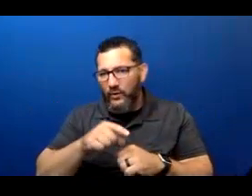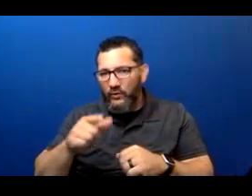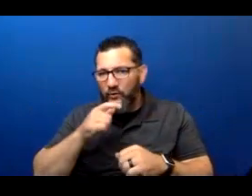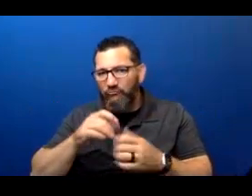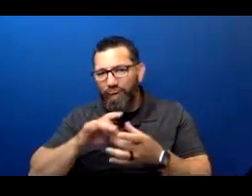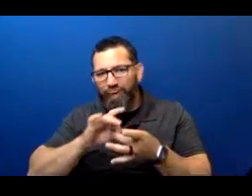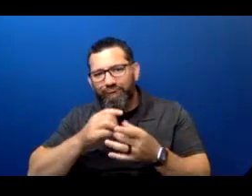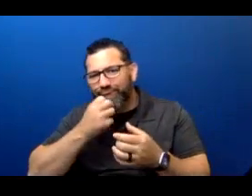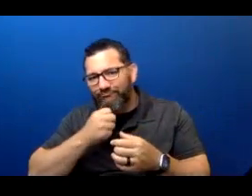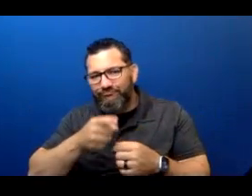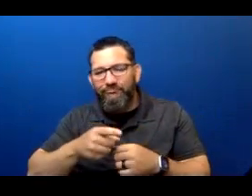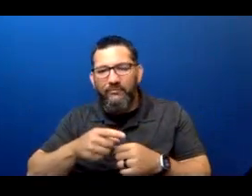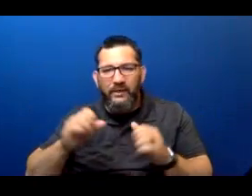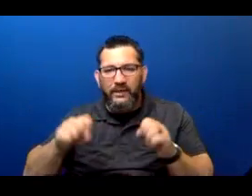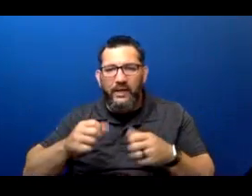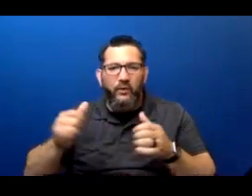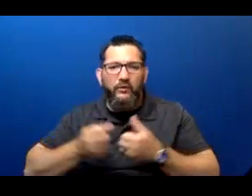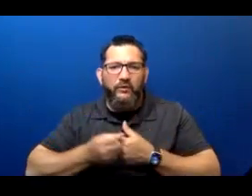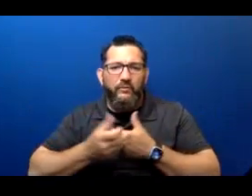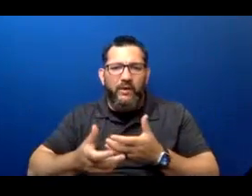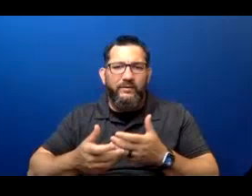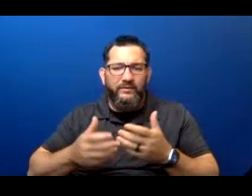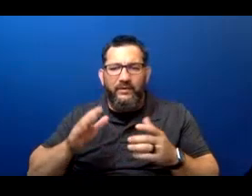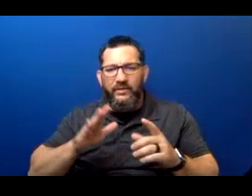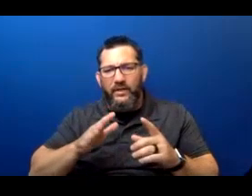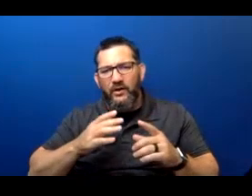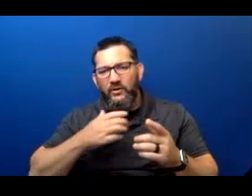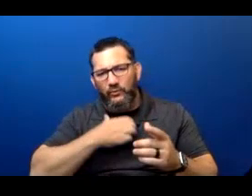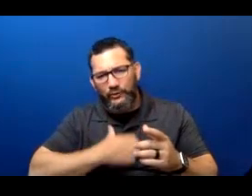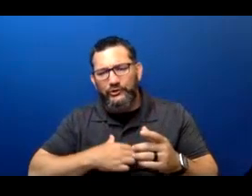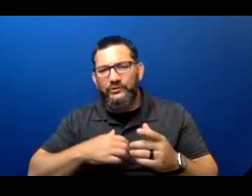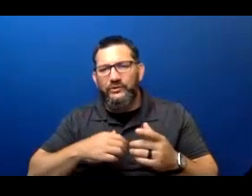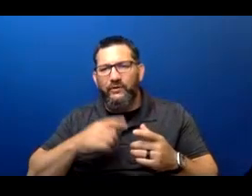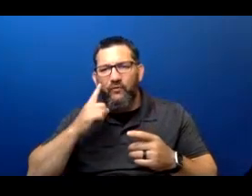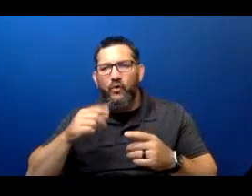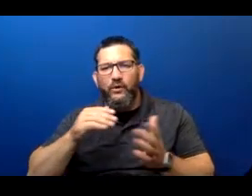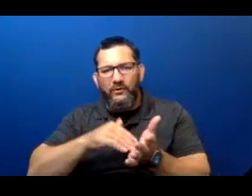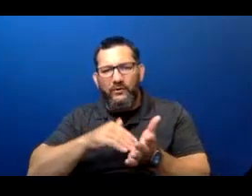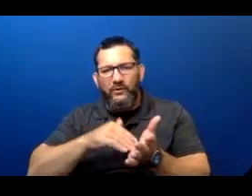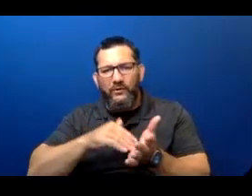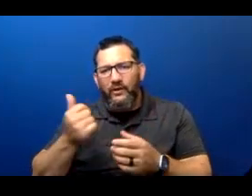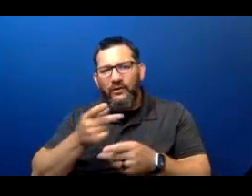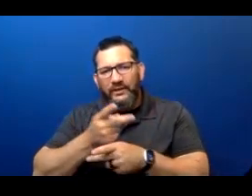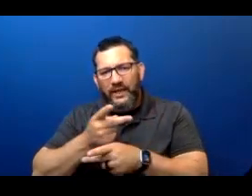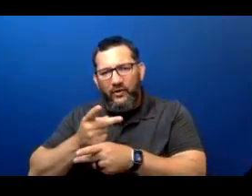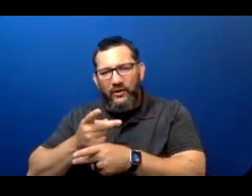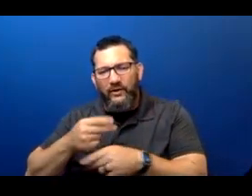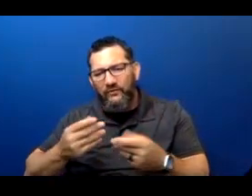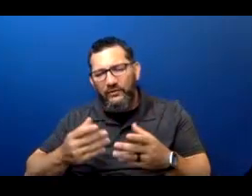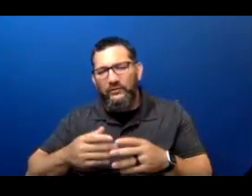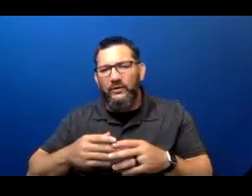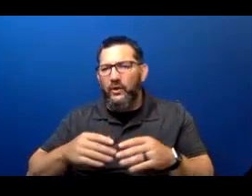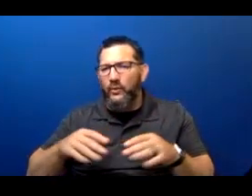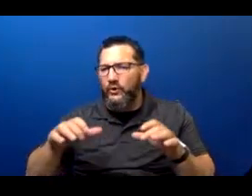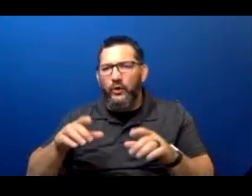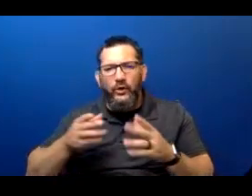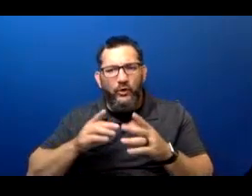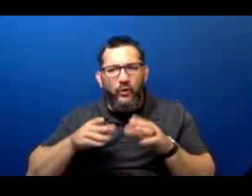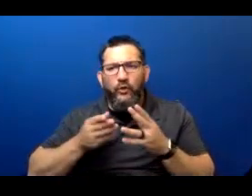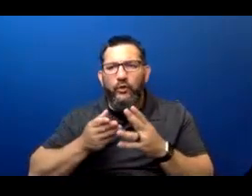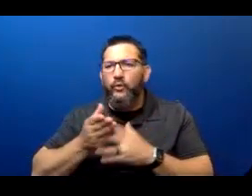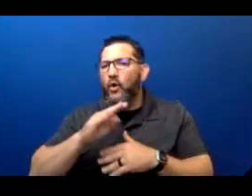also express their wishes to their care providers. And they do this addressing their needs throughout all of life stages.